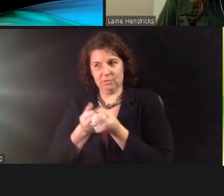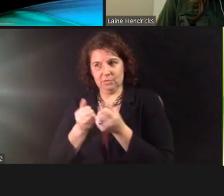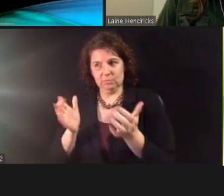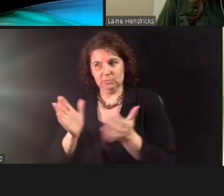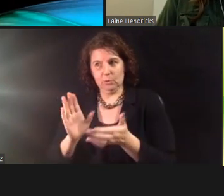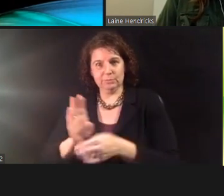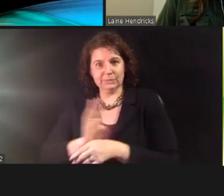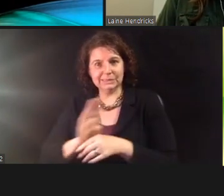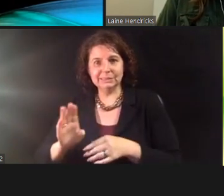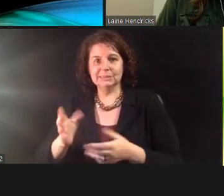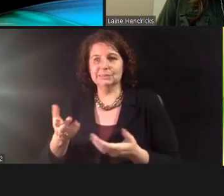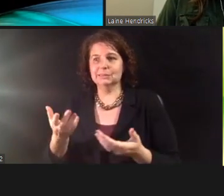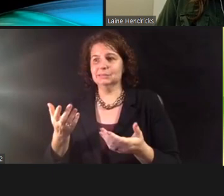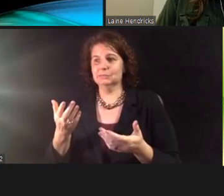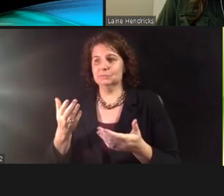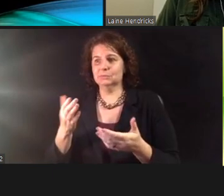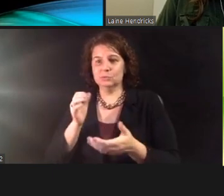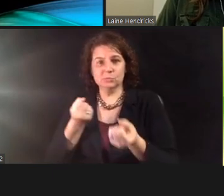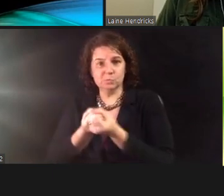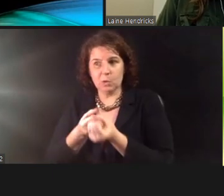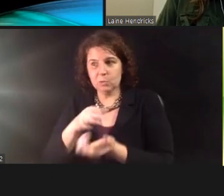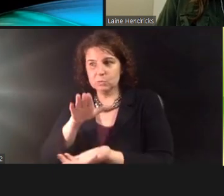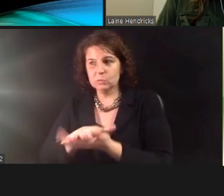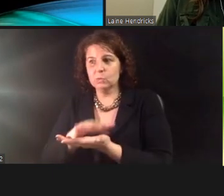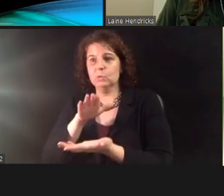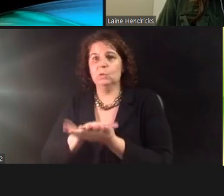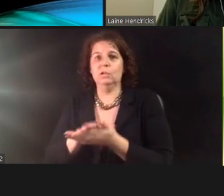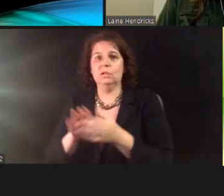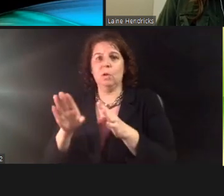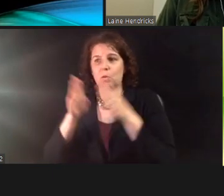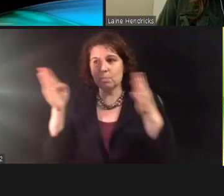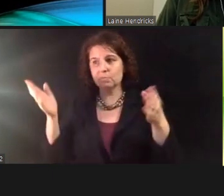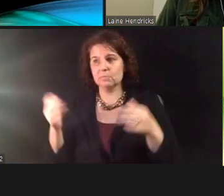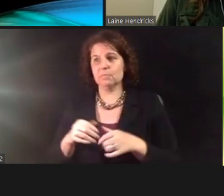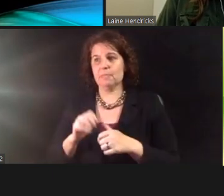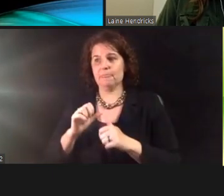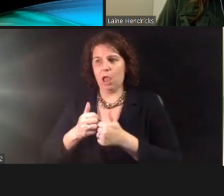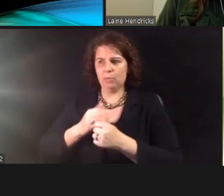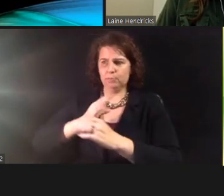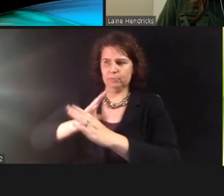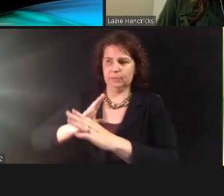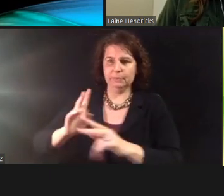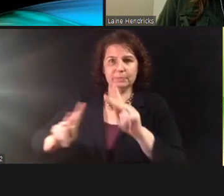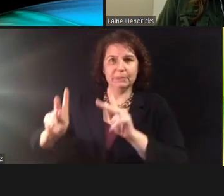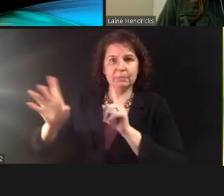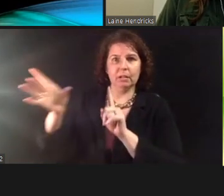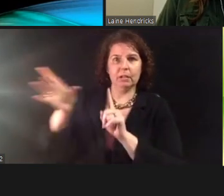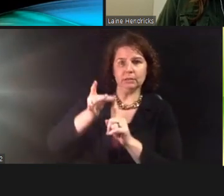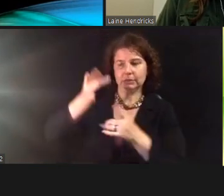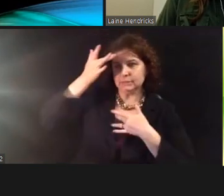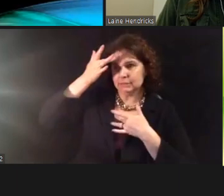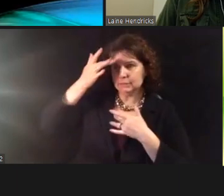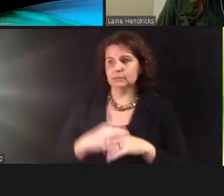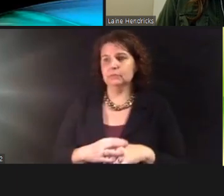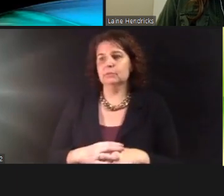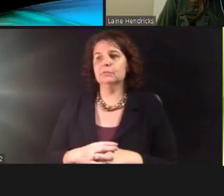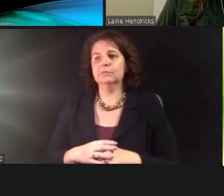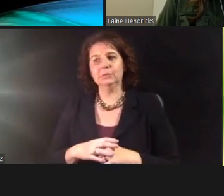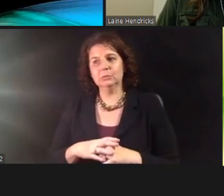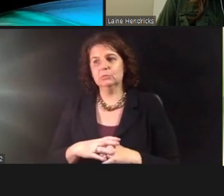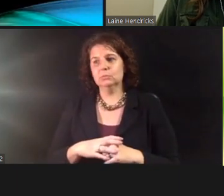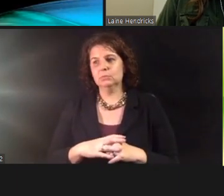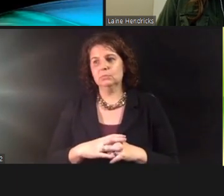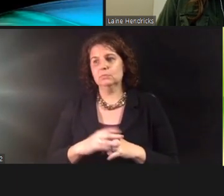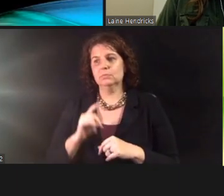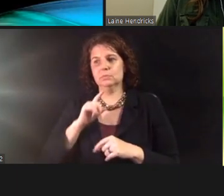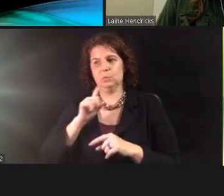support schools to reopen? What can we do to prevent people from getting sick? The answers all converge at the same basic stuff, which is